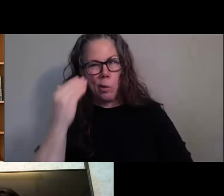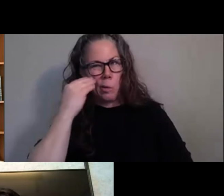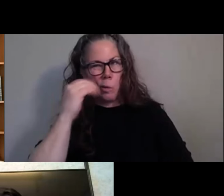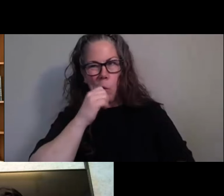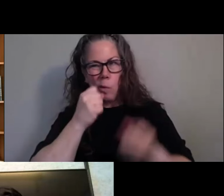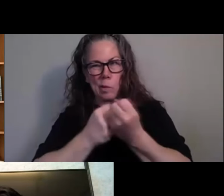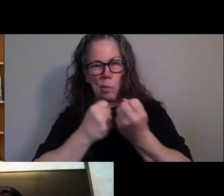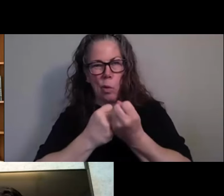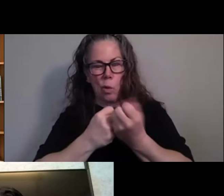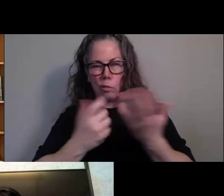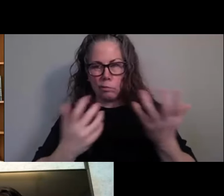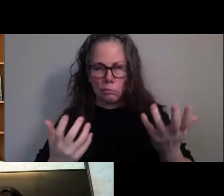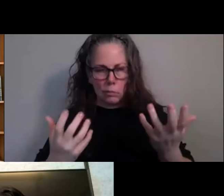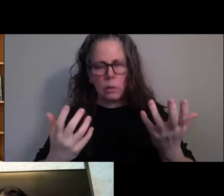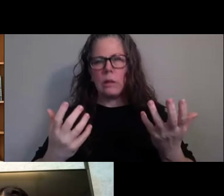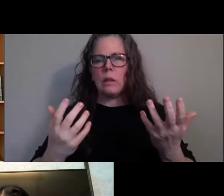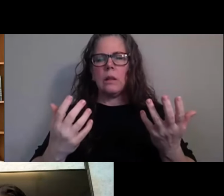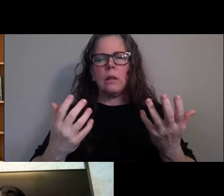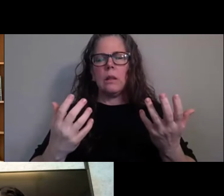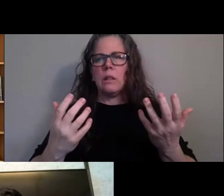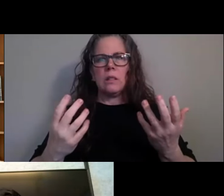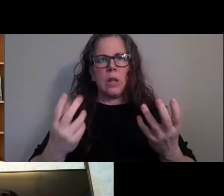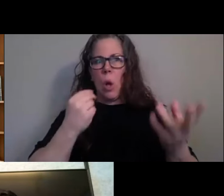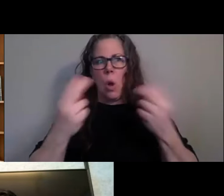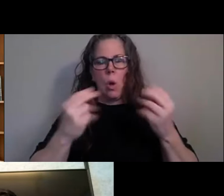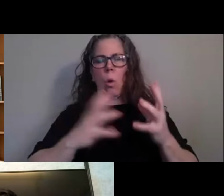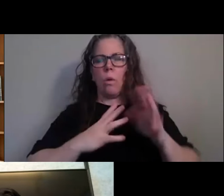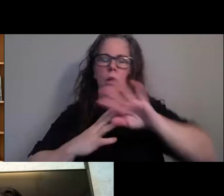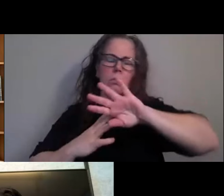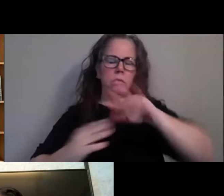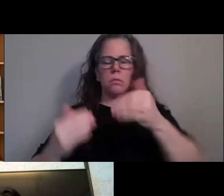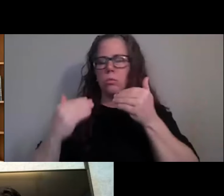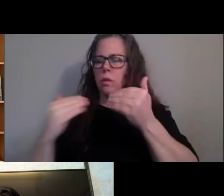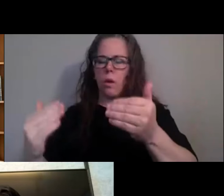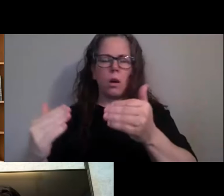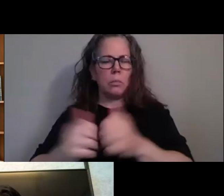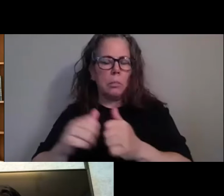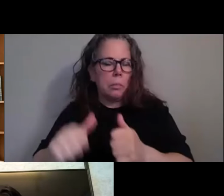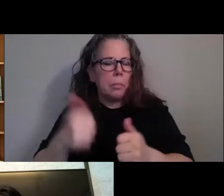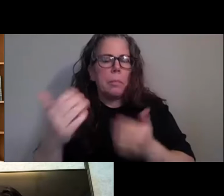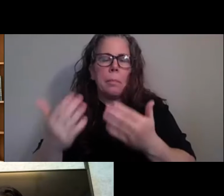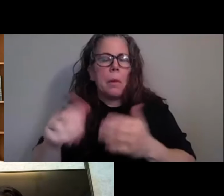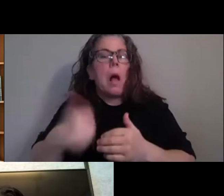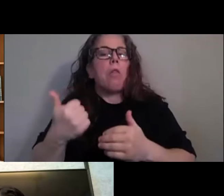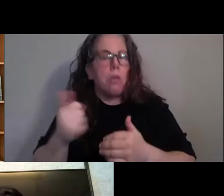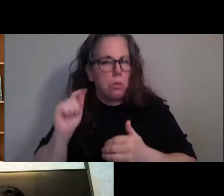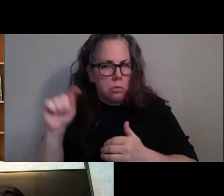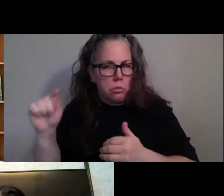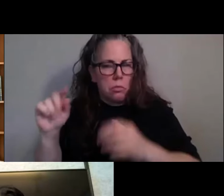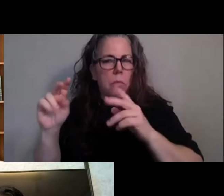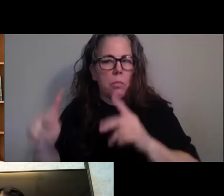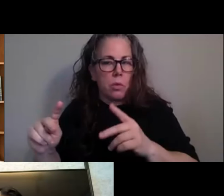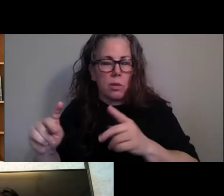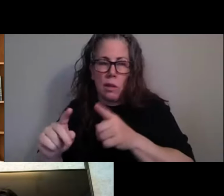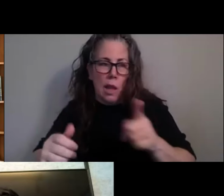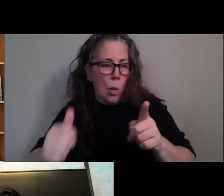and support your bill and just move on, I think that there's like just knowing that there might be some person who just won't